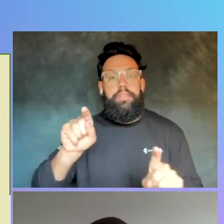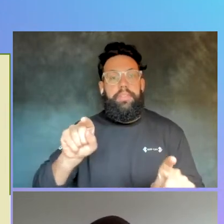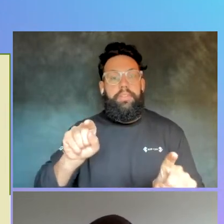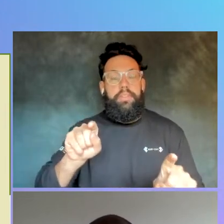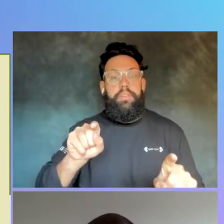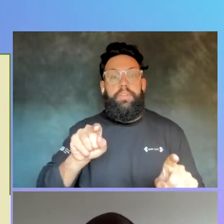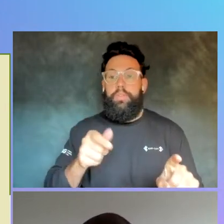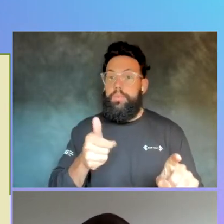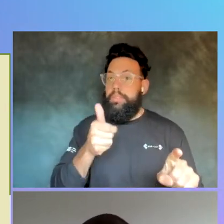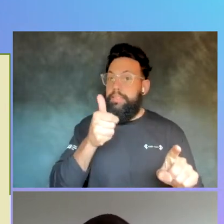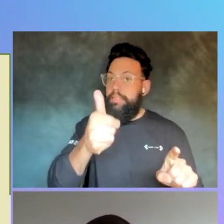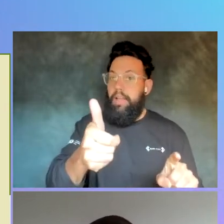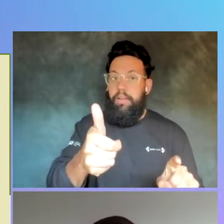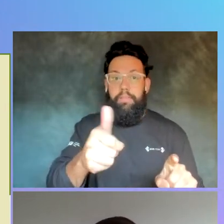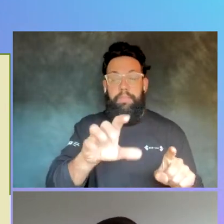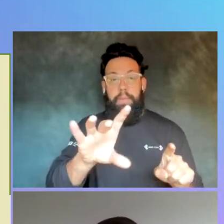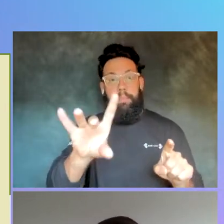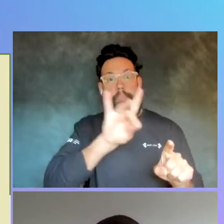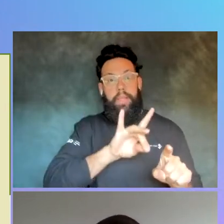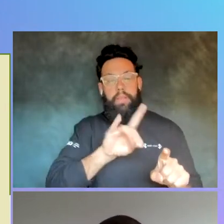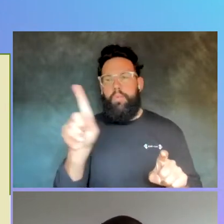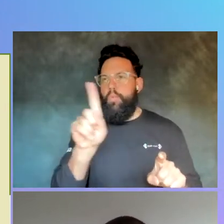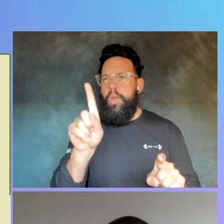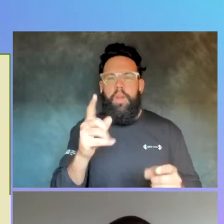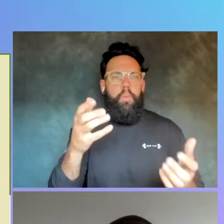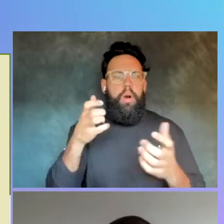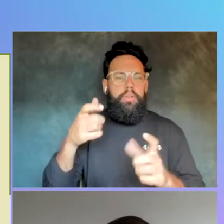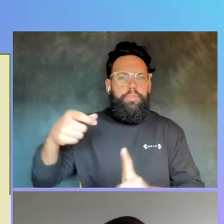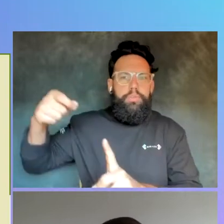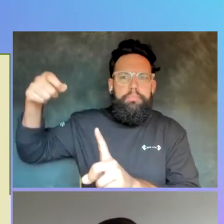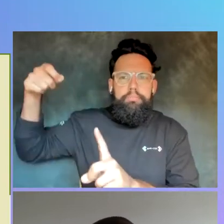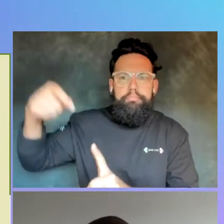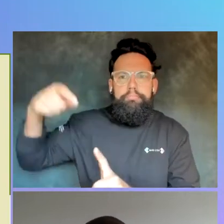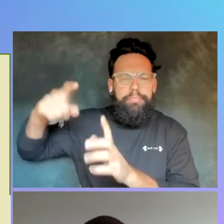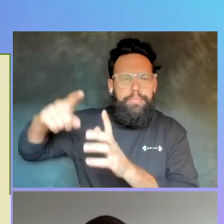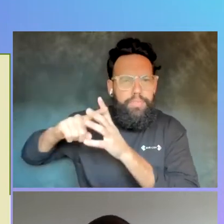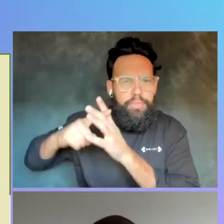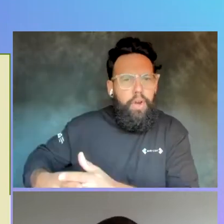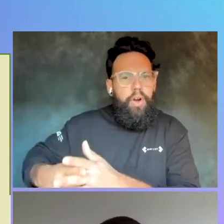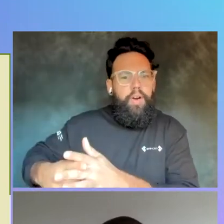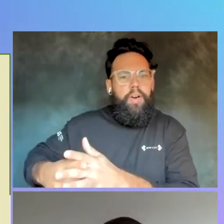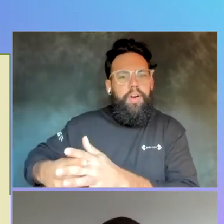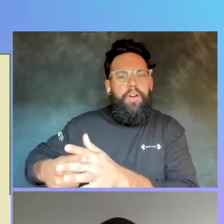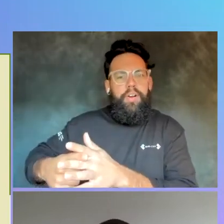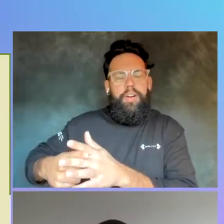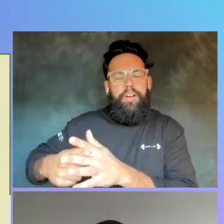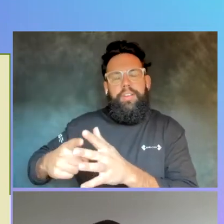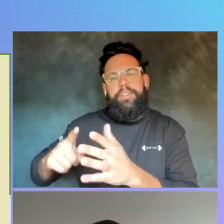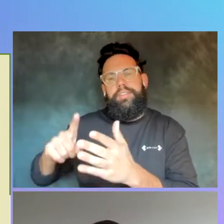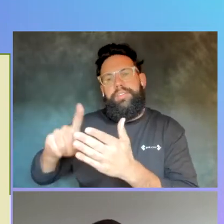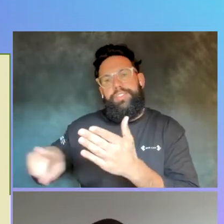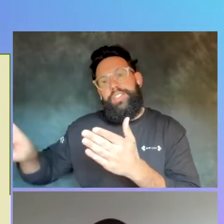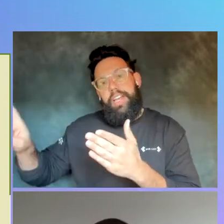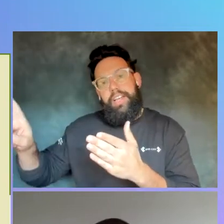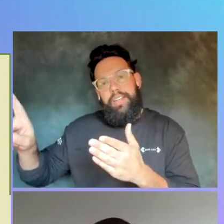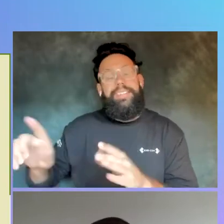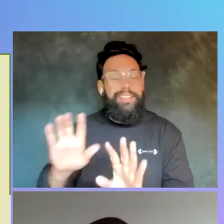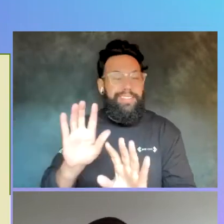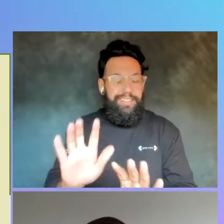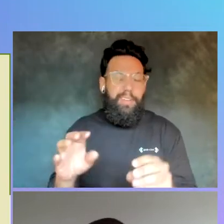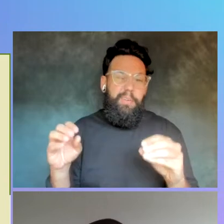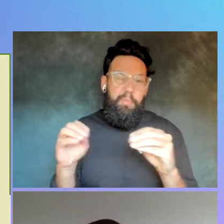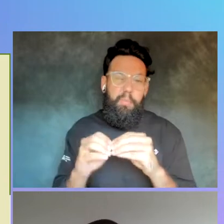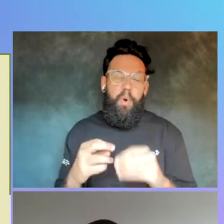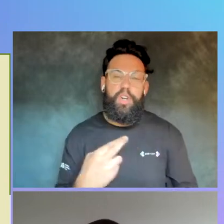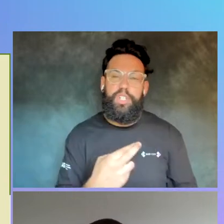to trigger the check. This gives you a bit more responsibility, but it also gives you much